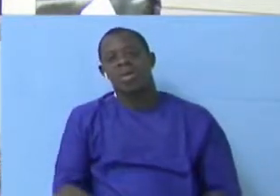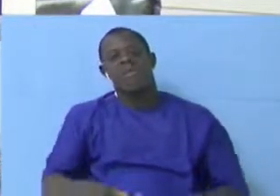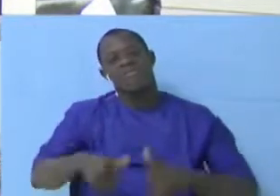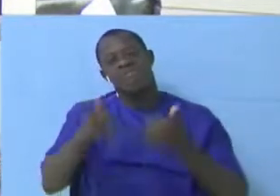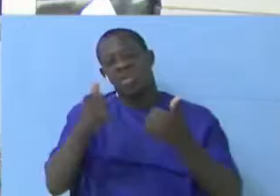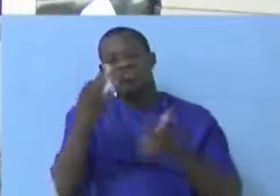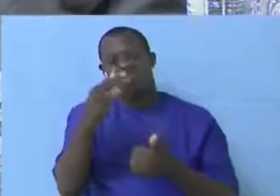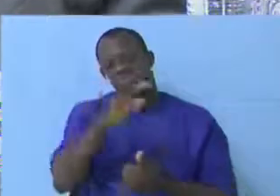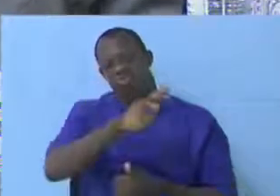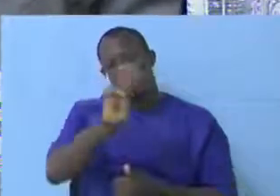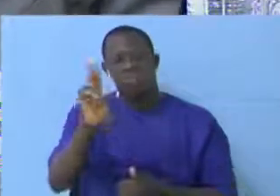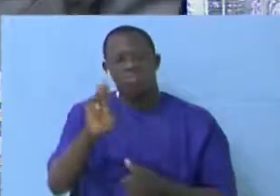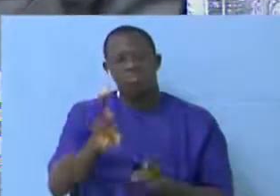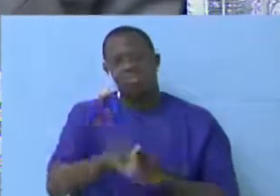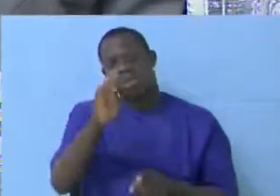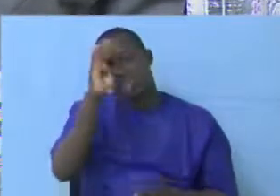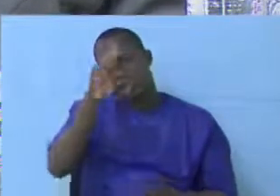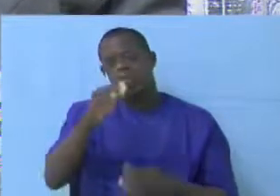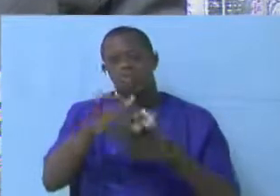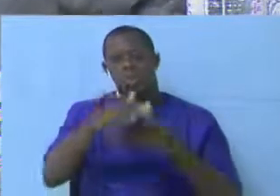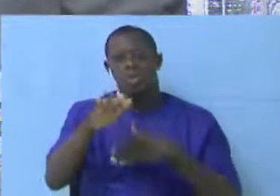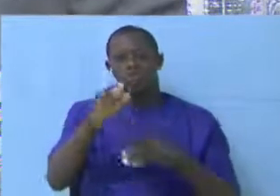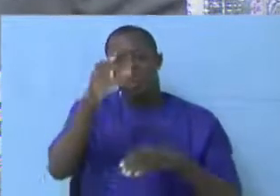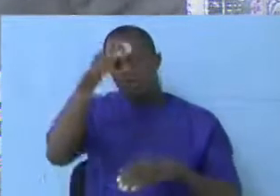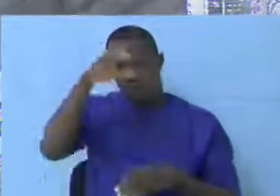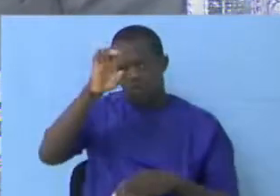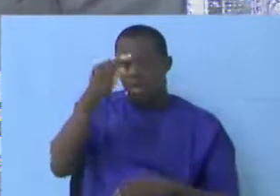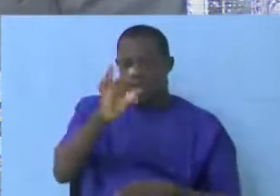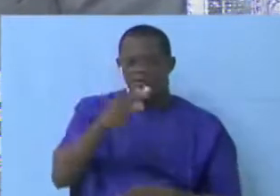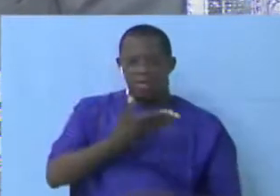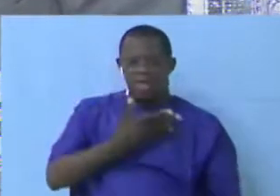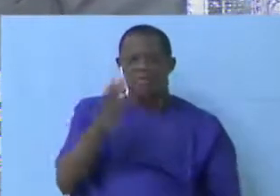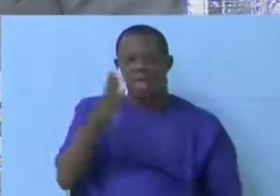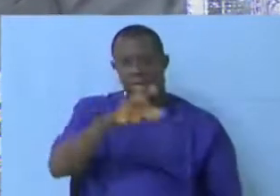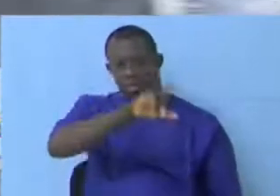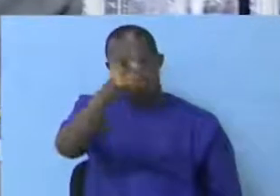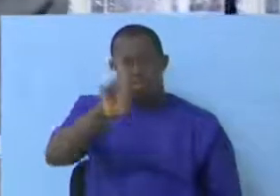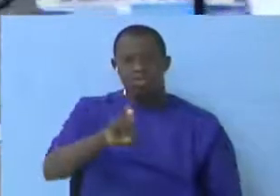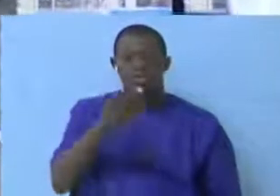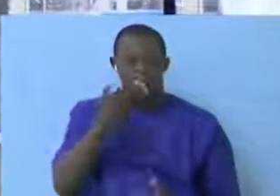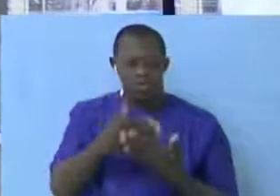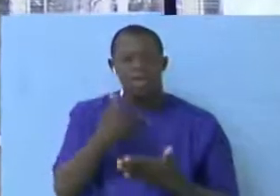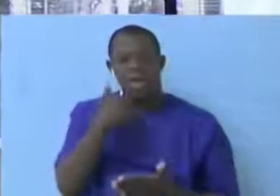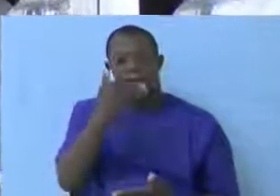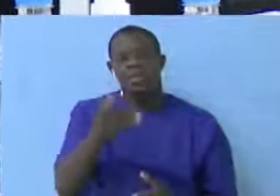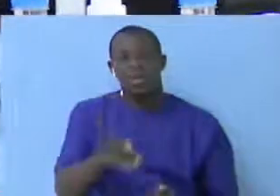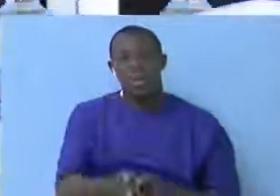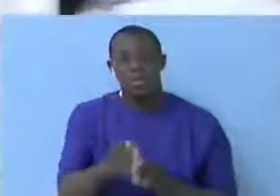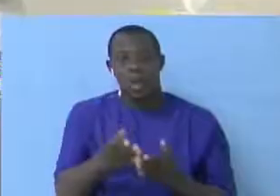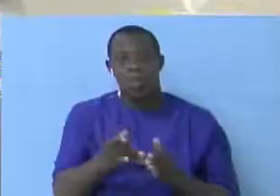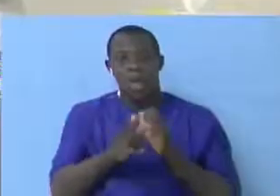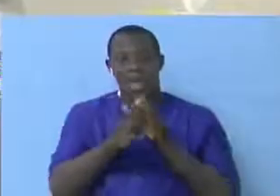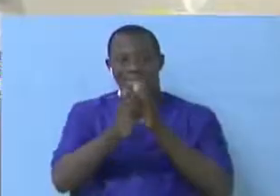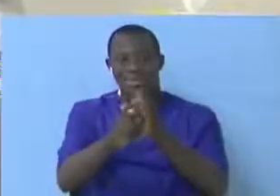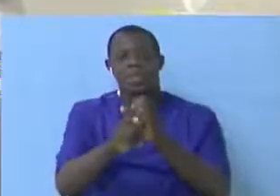thank you very much. Commissioners, if you have any questions. Deputy Chair, you have the